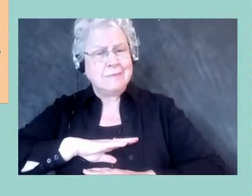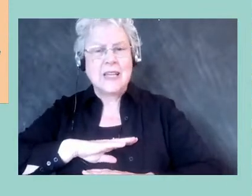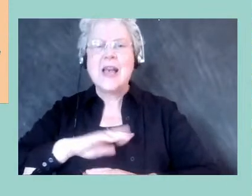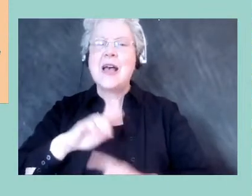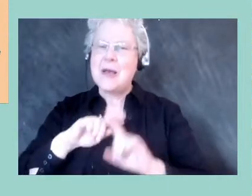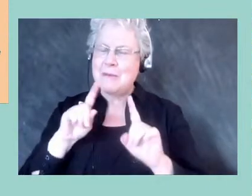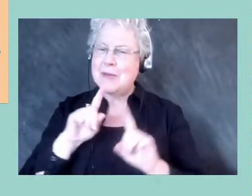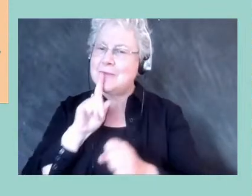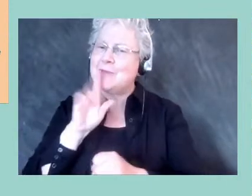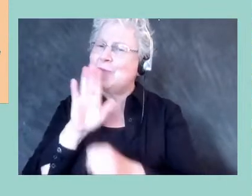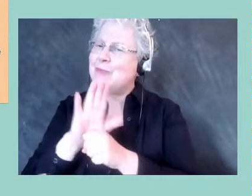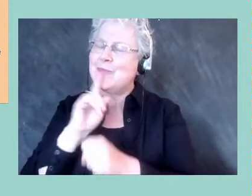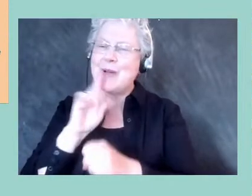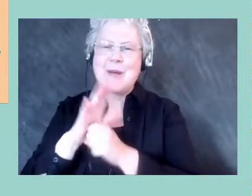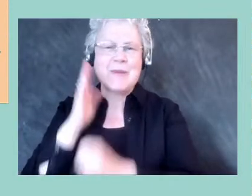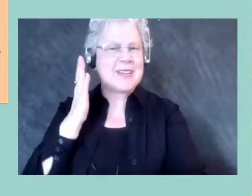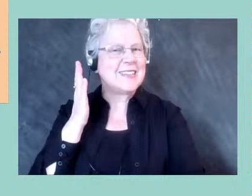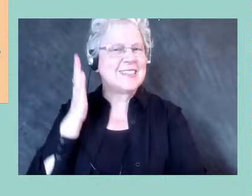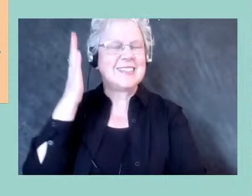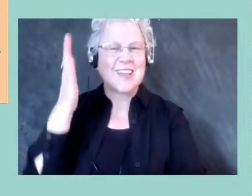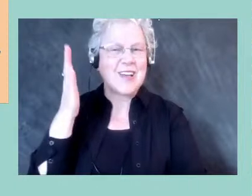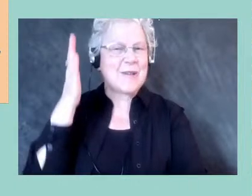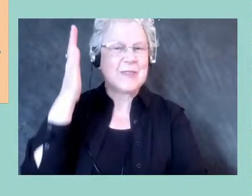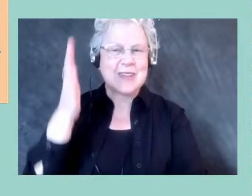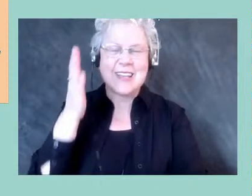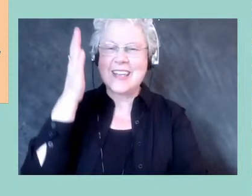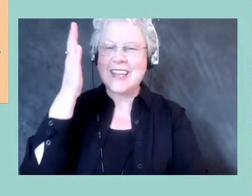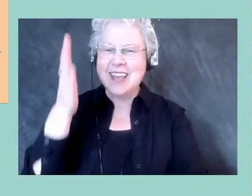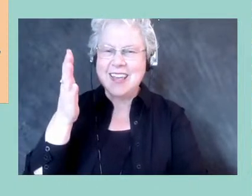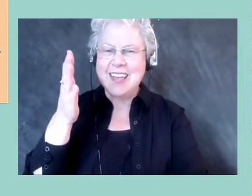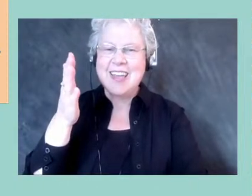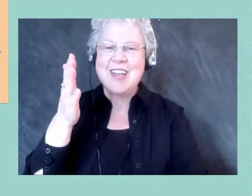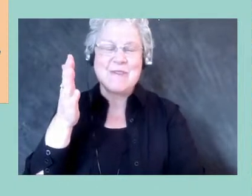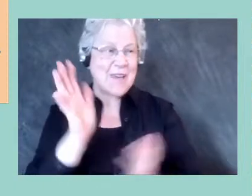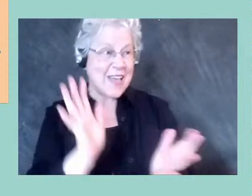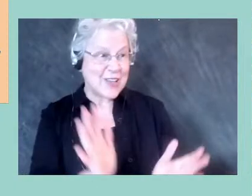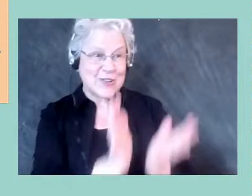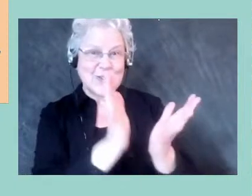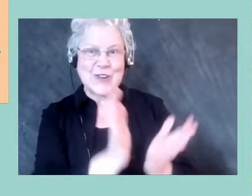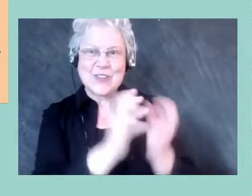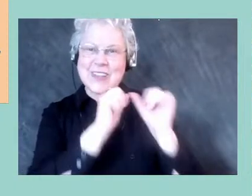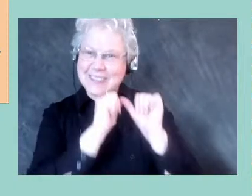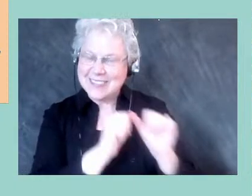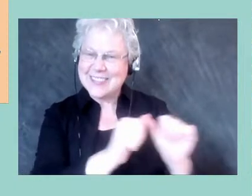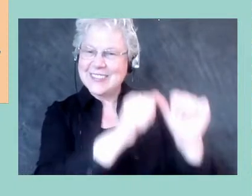him, and promises of someday make his